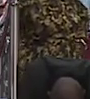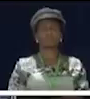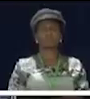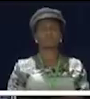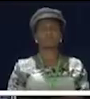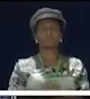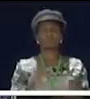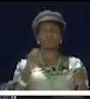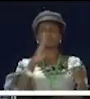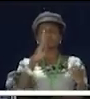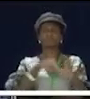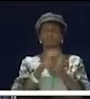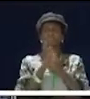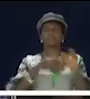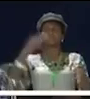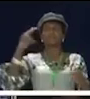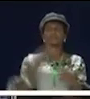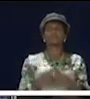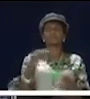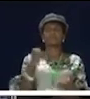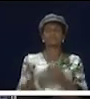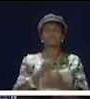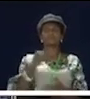And so shall it be in Jesus' name.